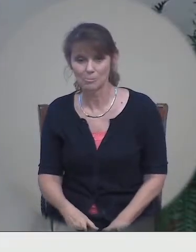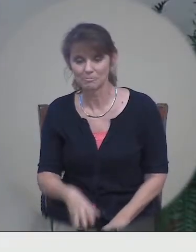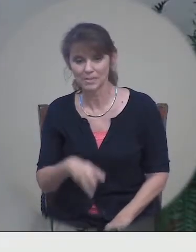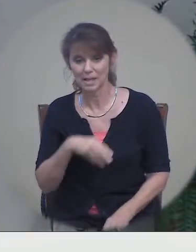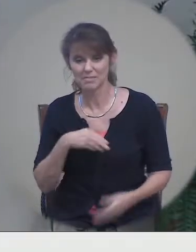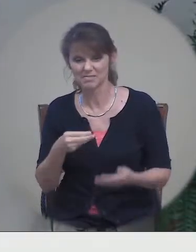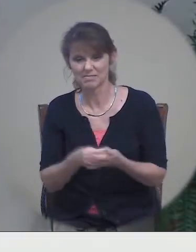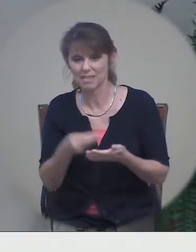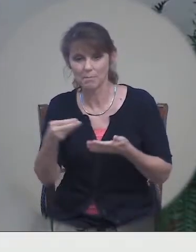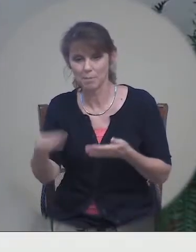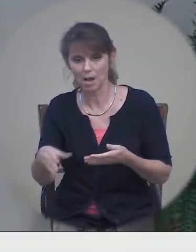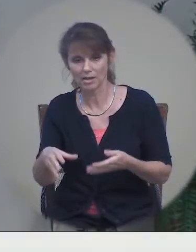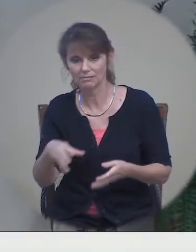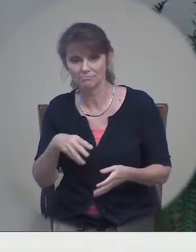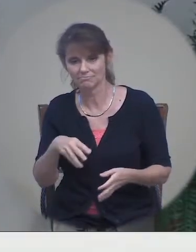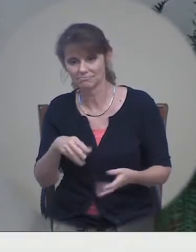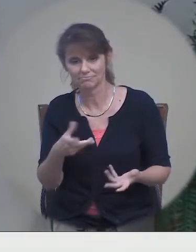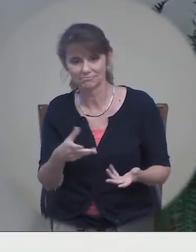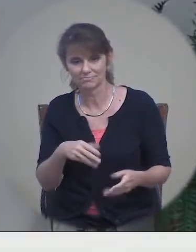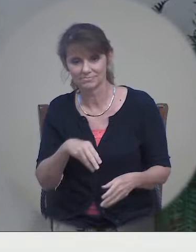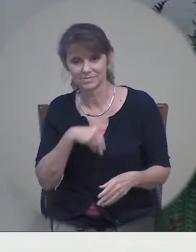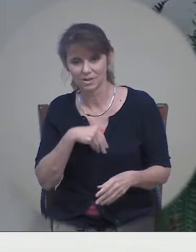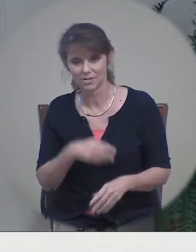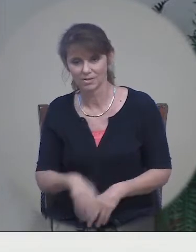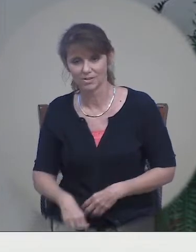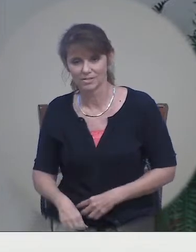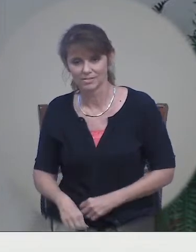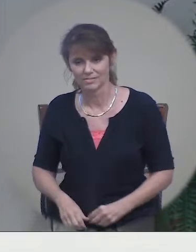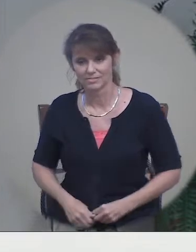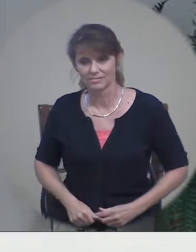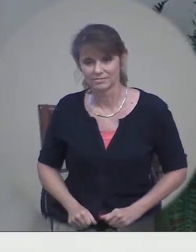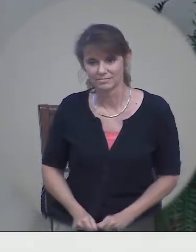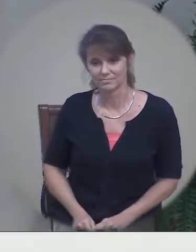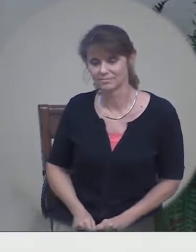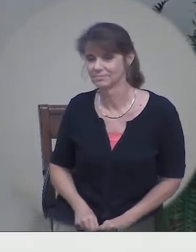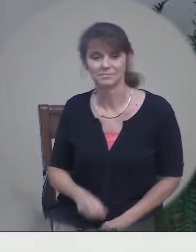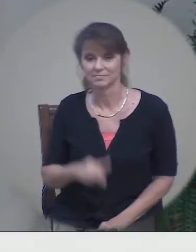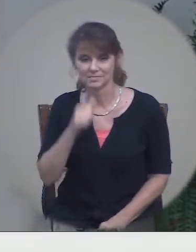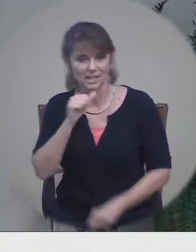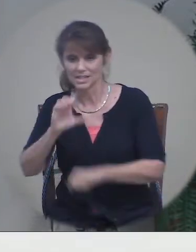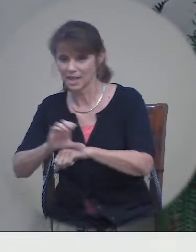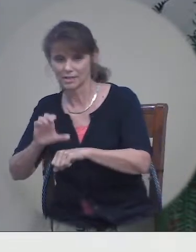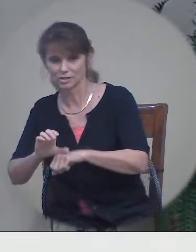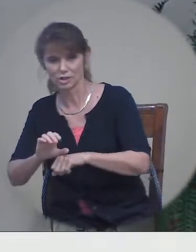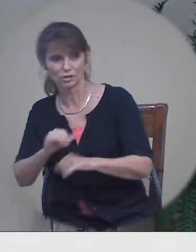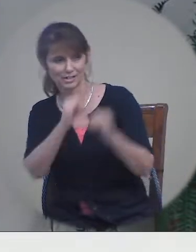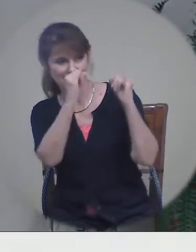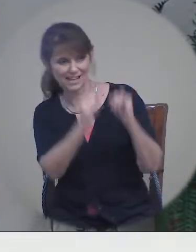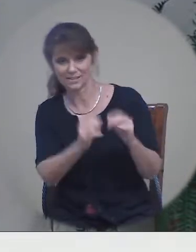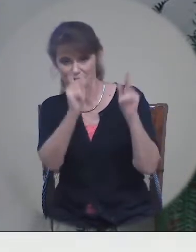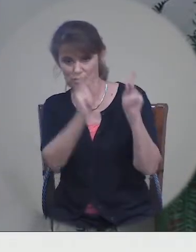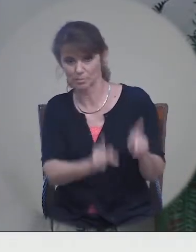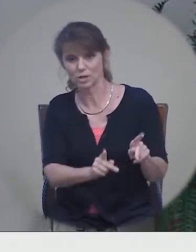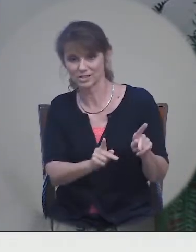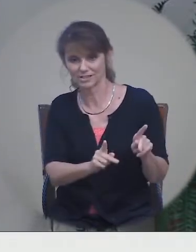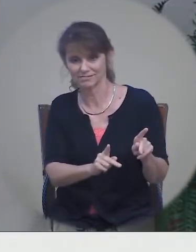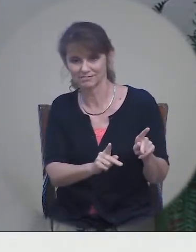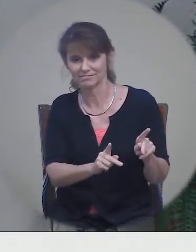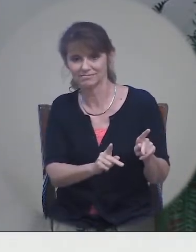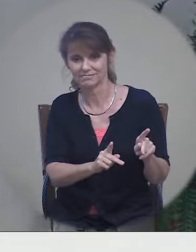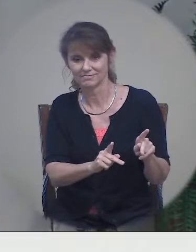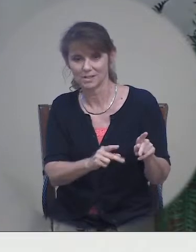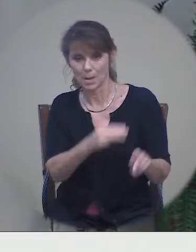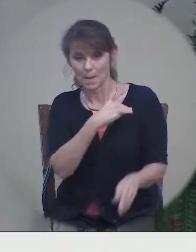Well, it's time for us to begin. If you'll notice, there is just a change in the formatting on the screen behind us. Some gremlin jumped into